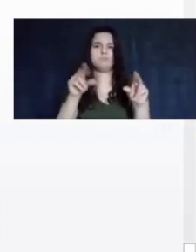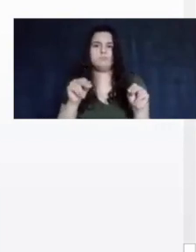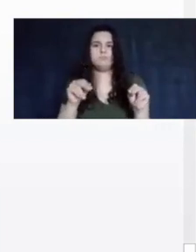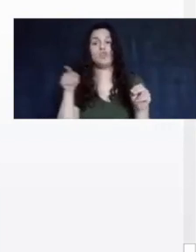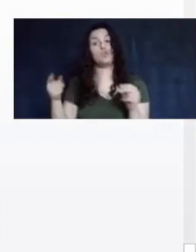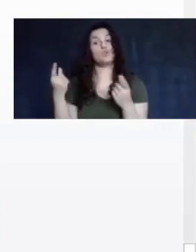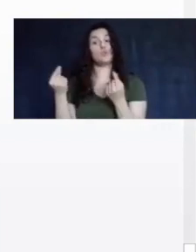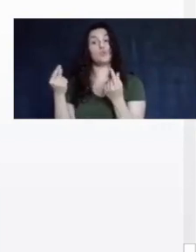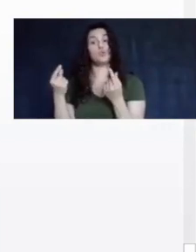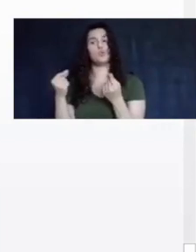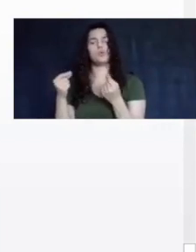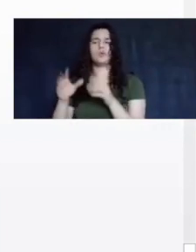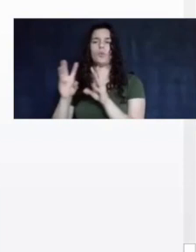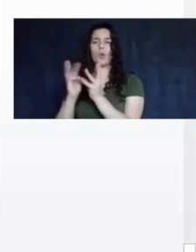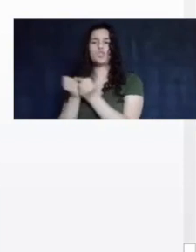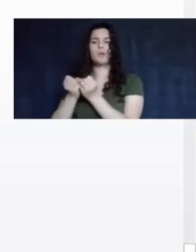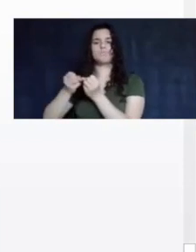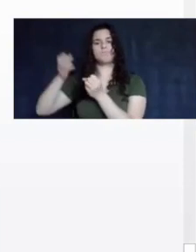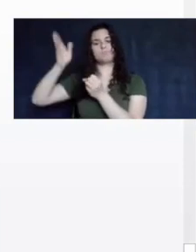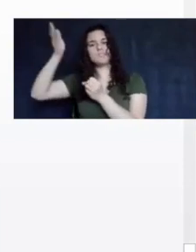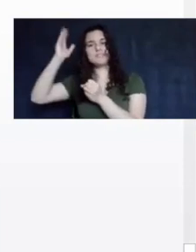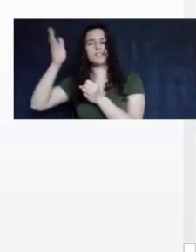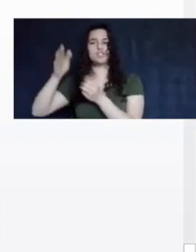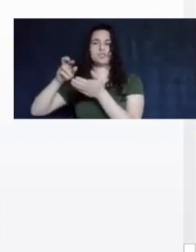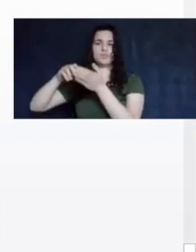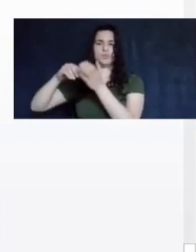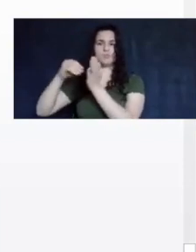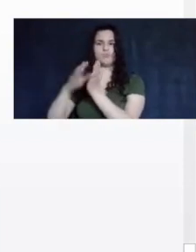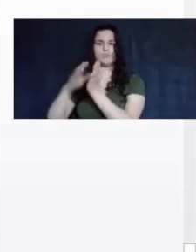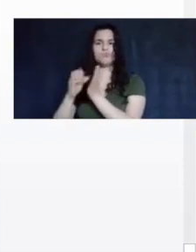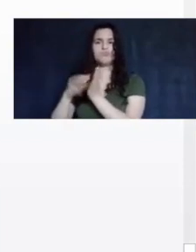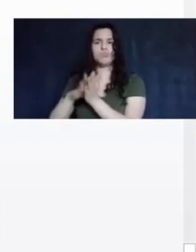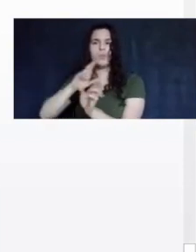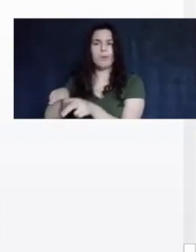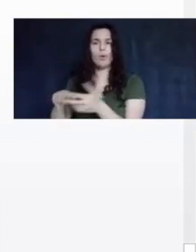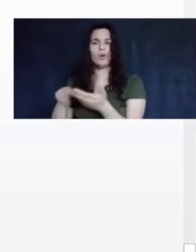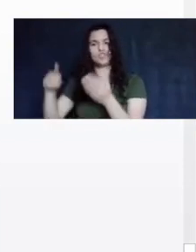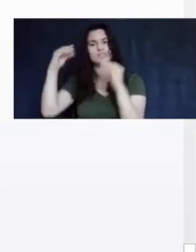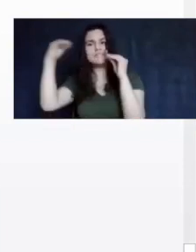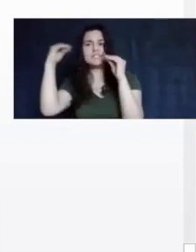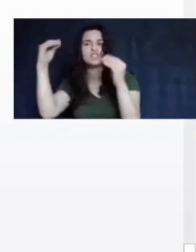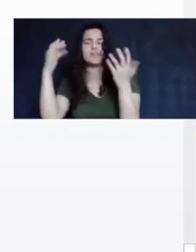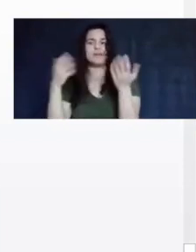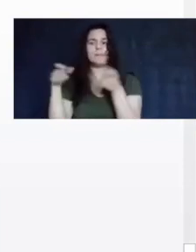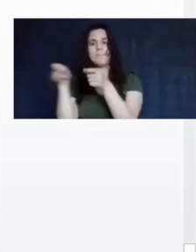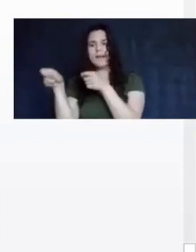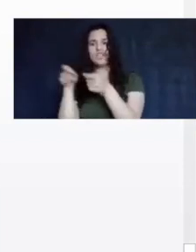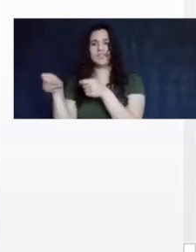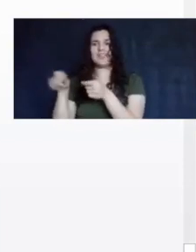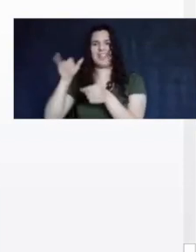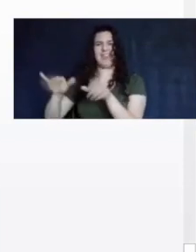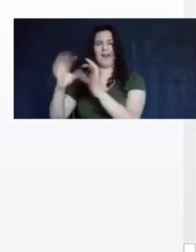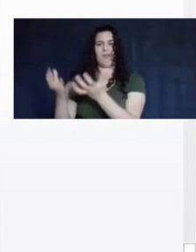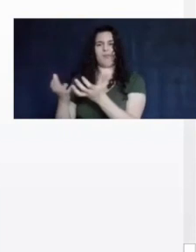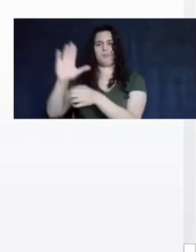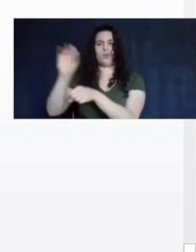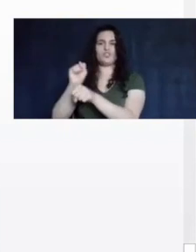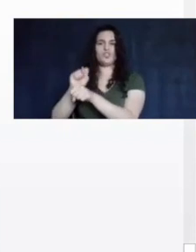giving presentations, you're running reports, you're teaching, you're managing, whatever it is that you're